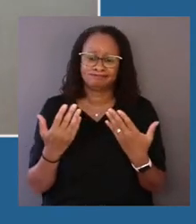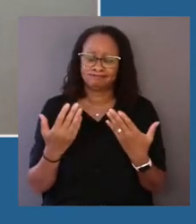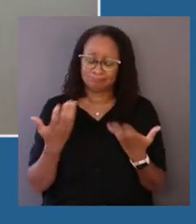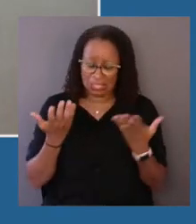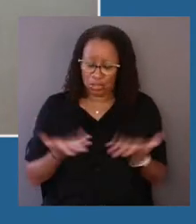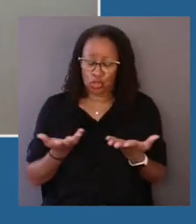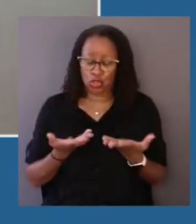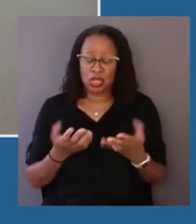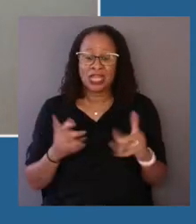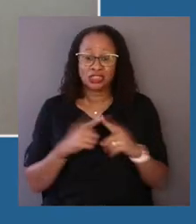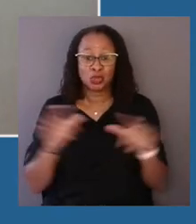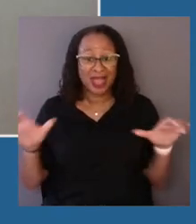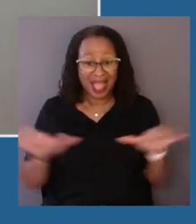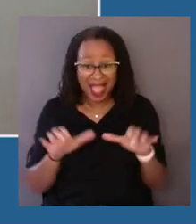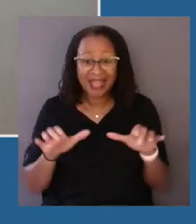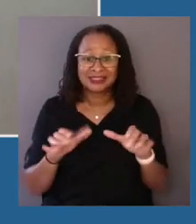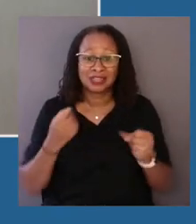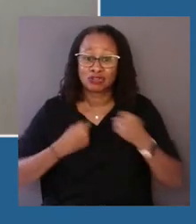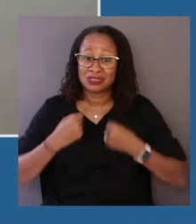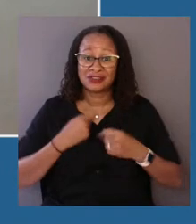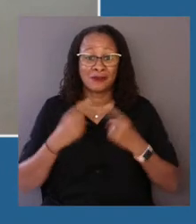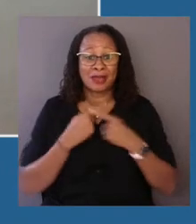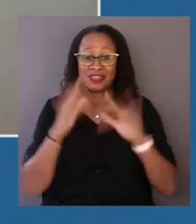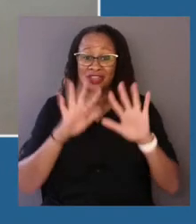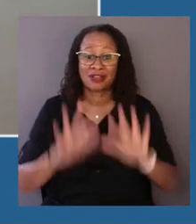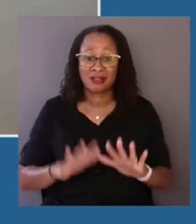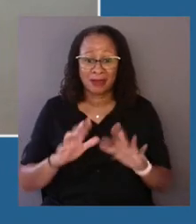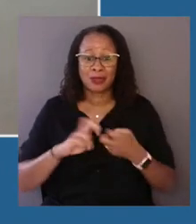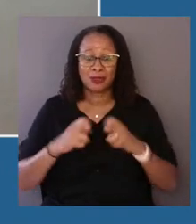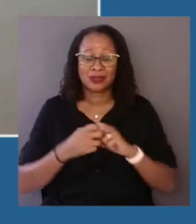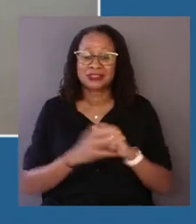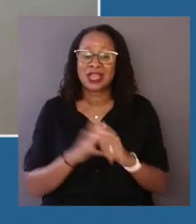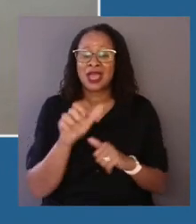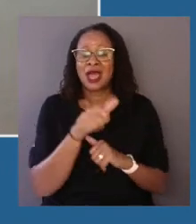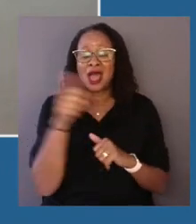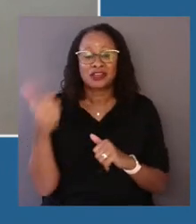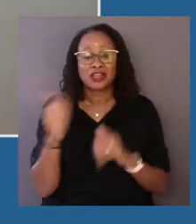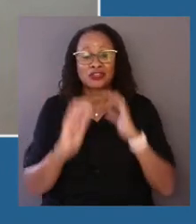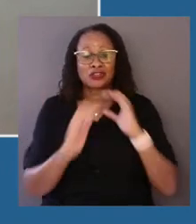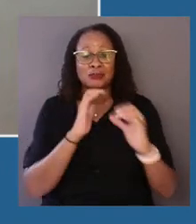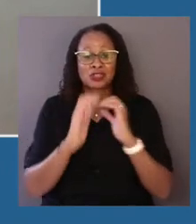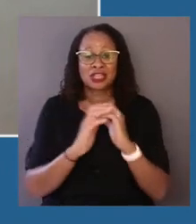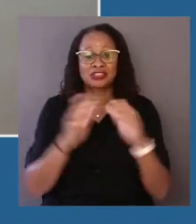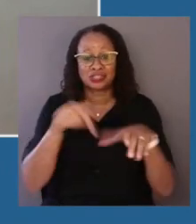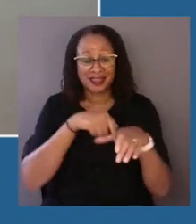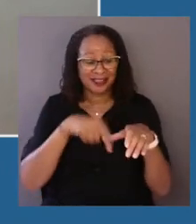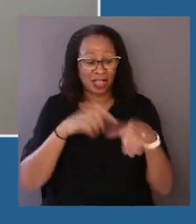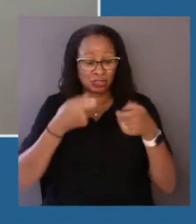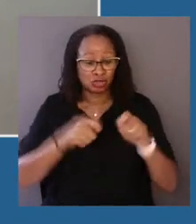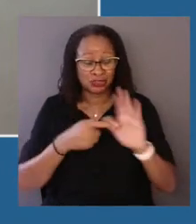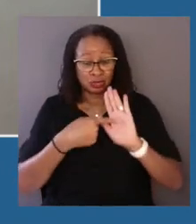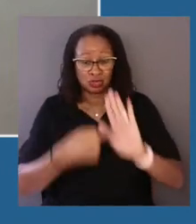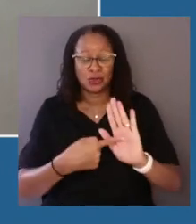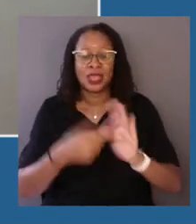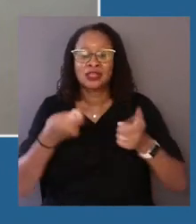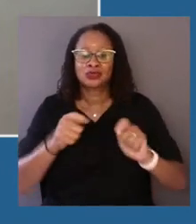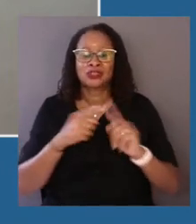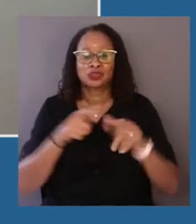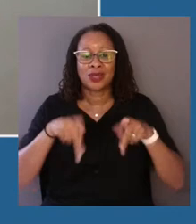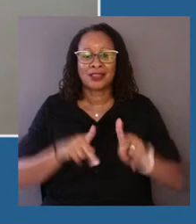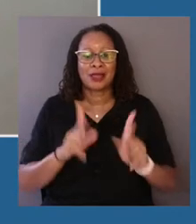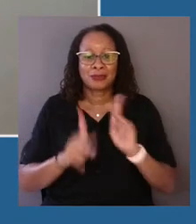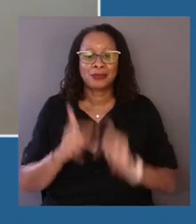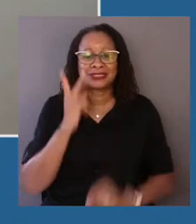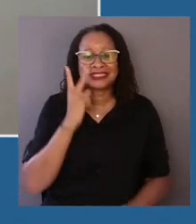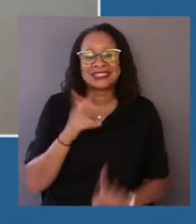the climate problem. Another communication, you know, angle I try to deploy is basically trying to allow people to see